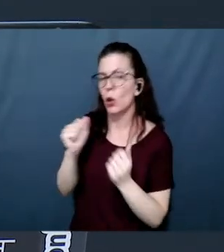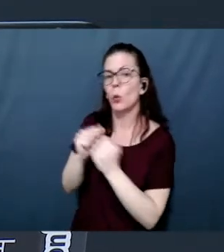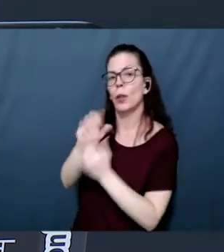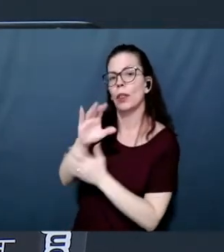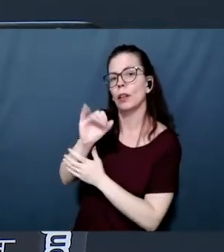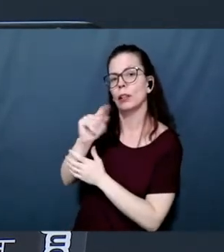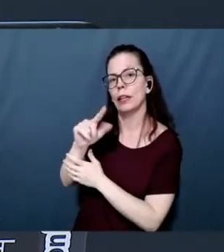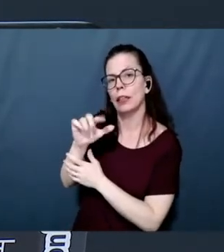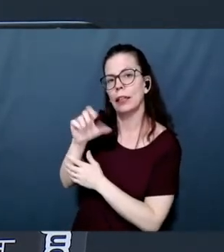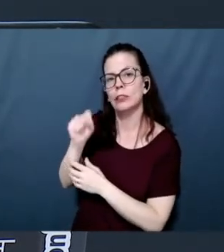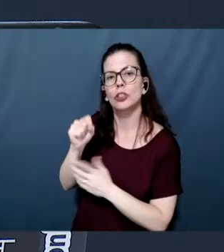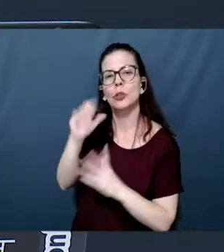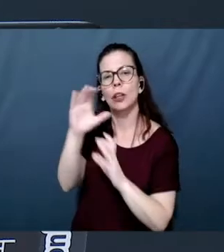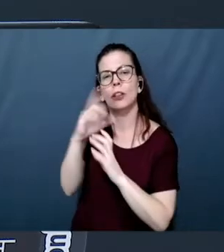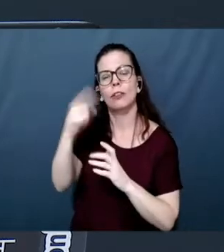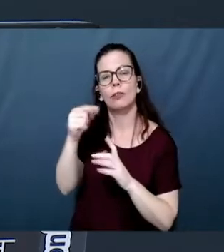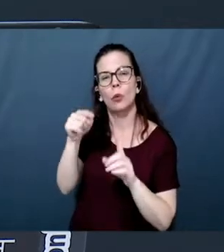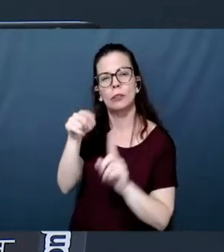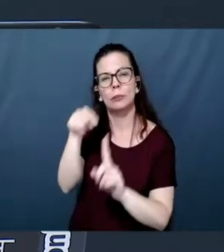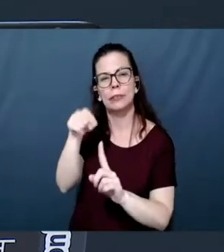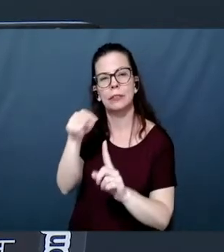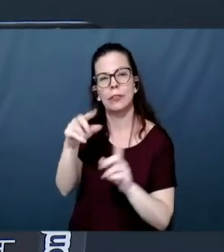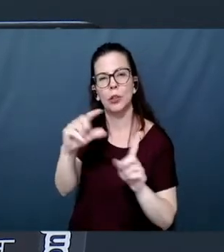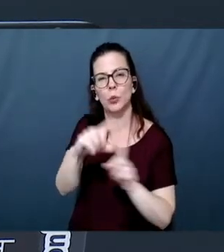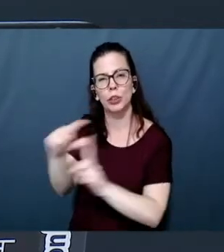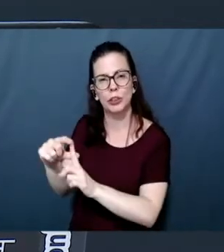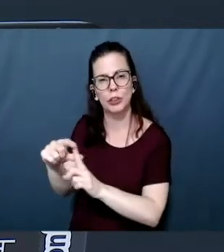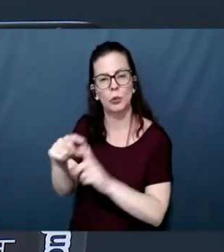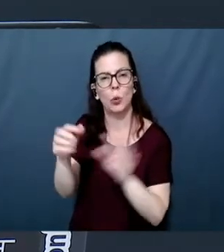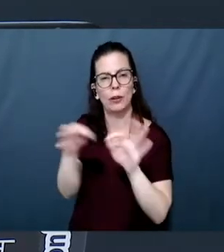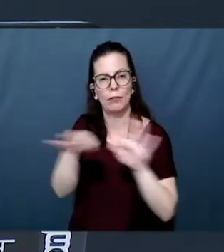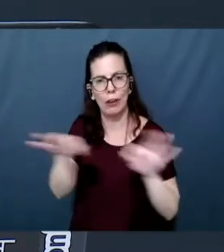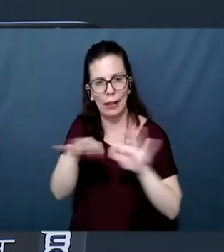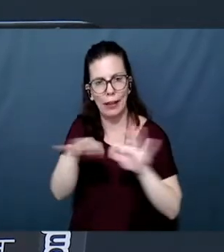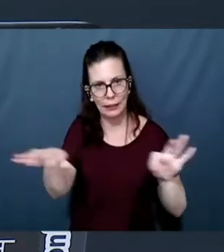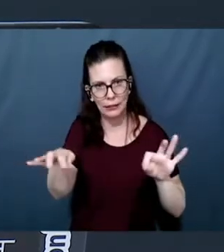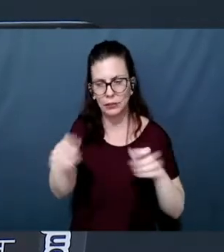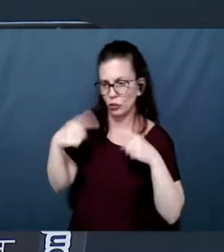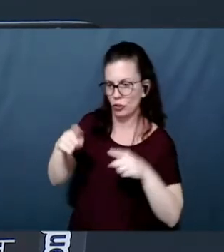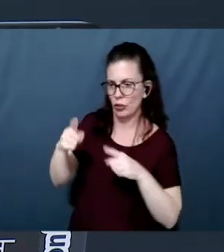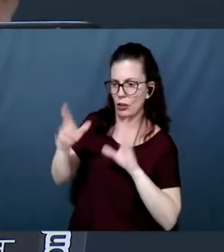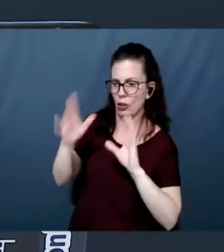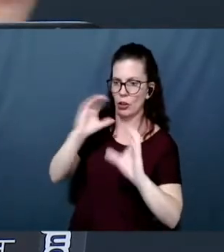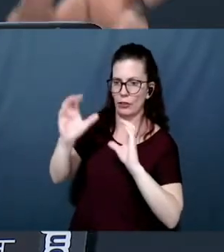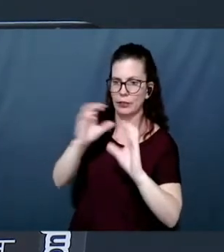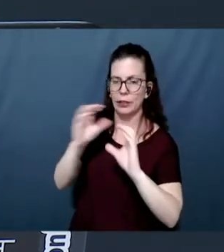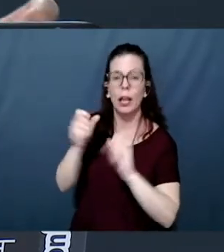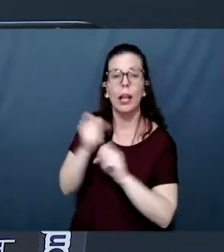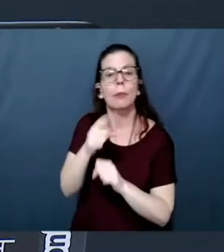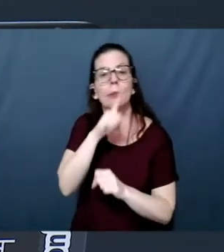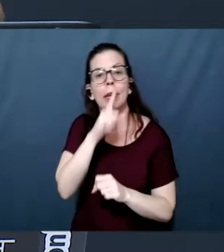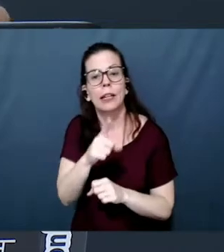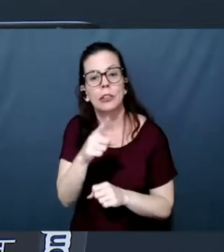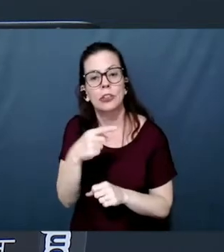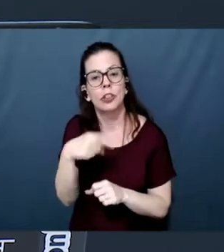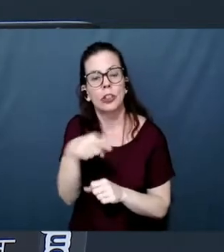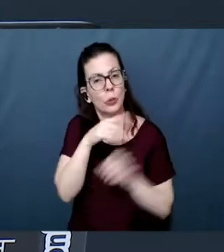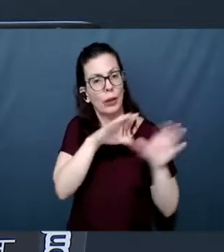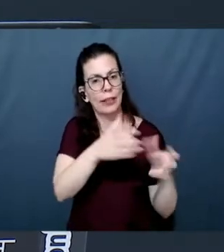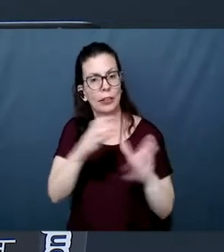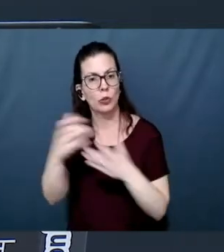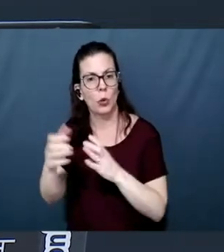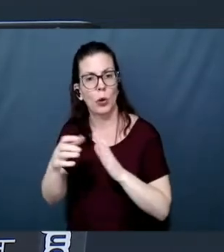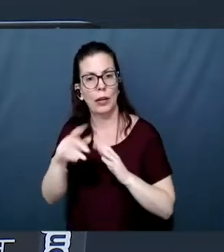or phrases that are being uttered on conversations, and make sure there's a category tag against a call whenever